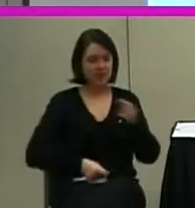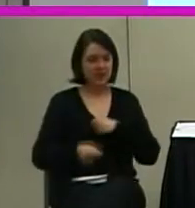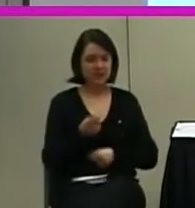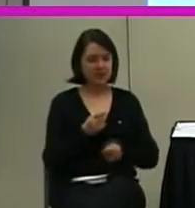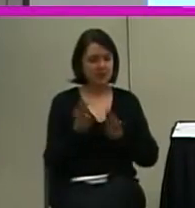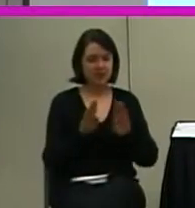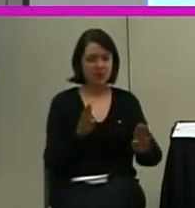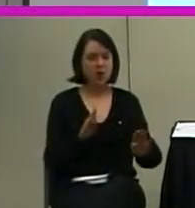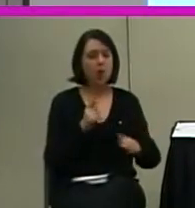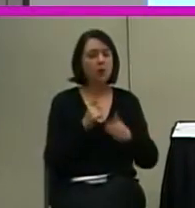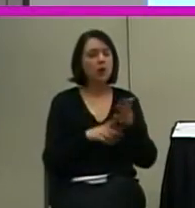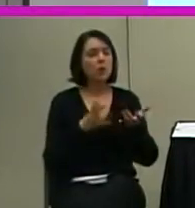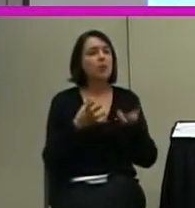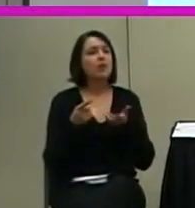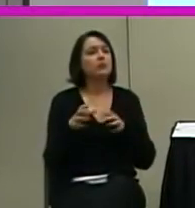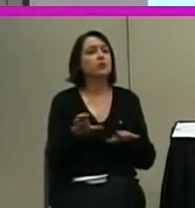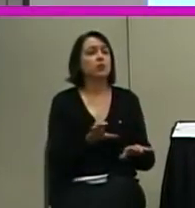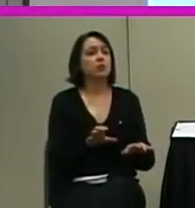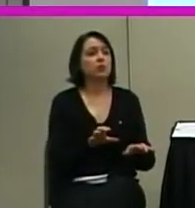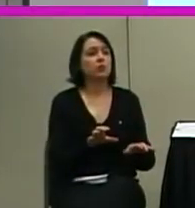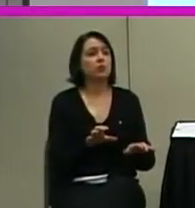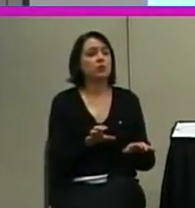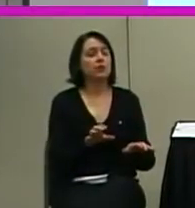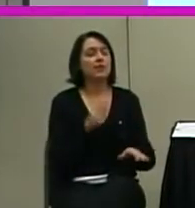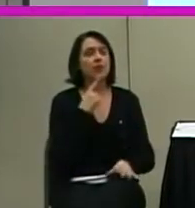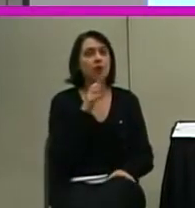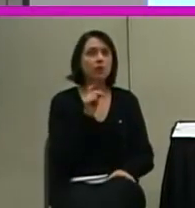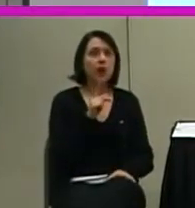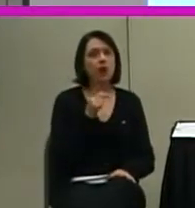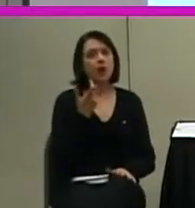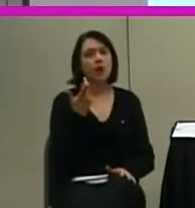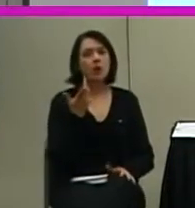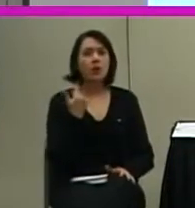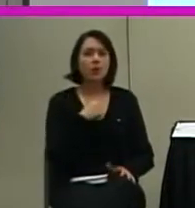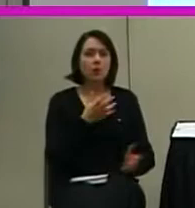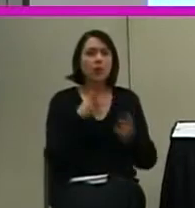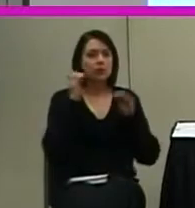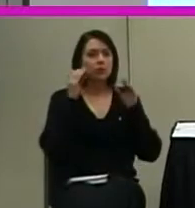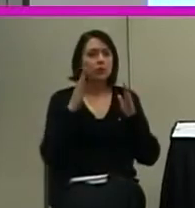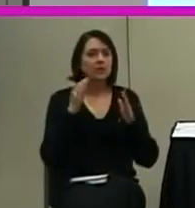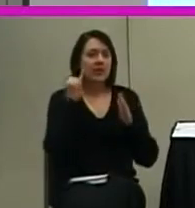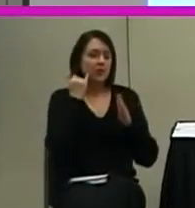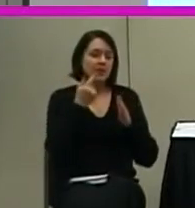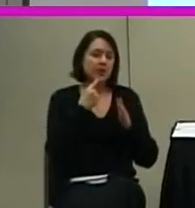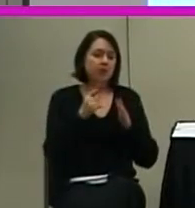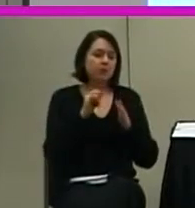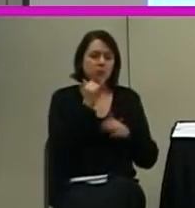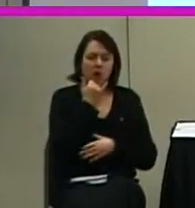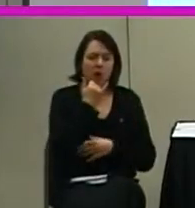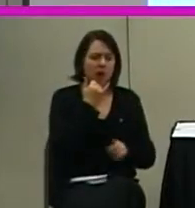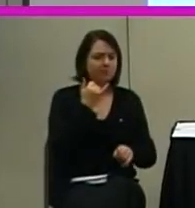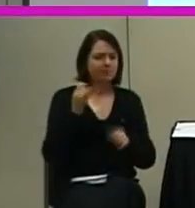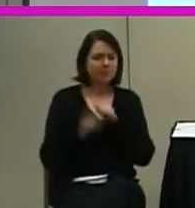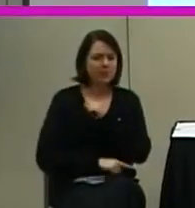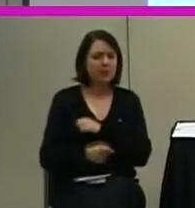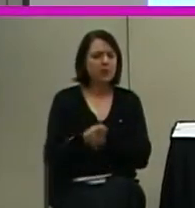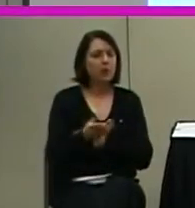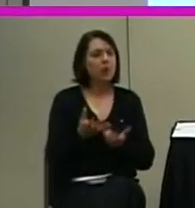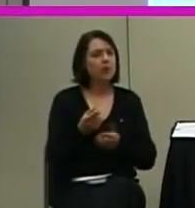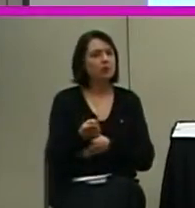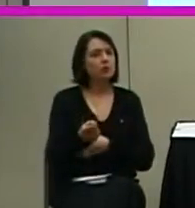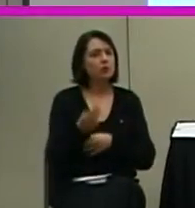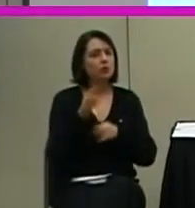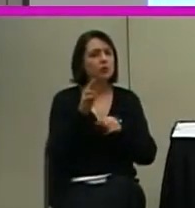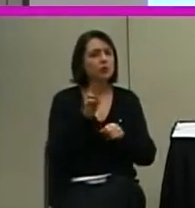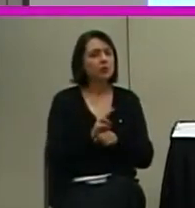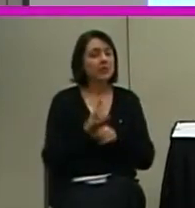behavior. What do you want them to do? And so they said, okay, we'd like them, if we accuse them of something or tell them they did something wrong, we'd like them to use